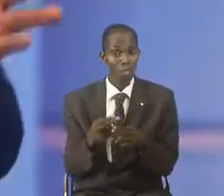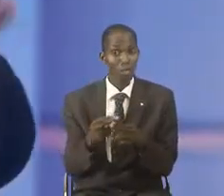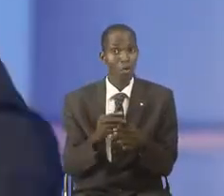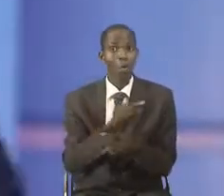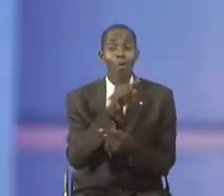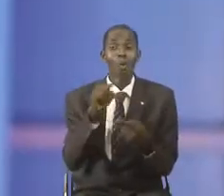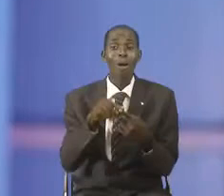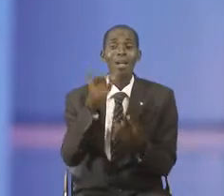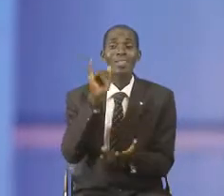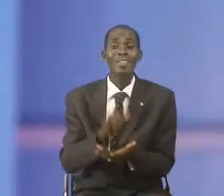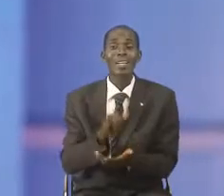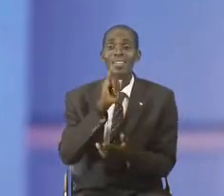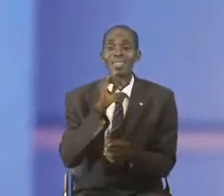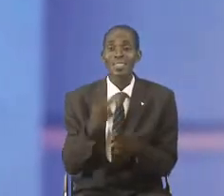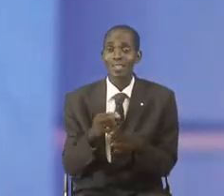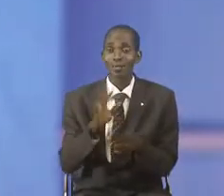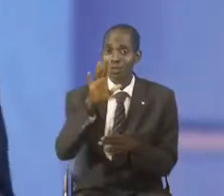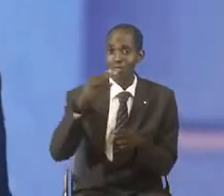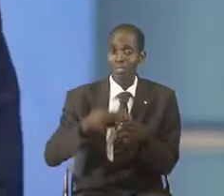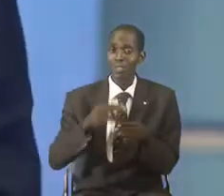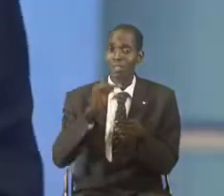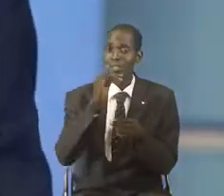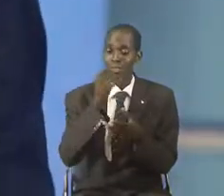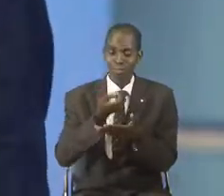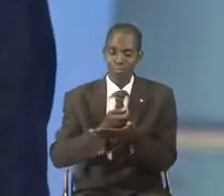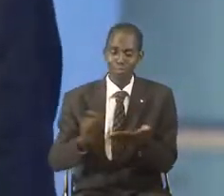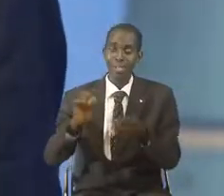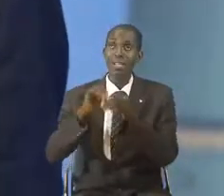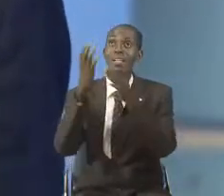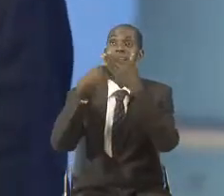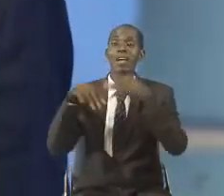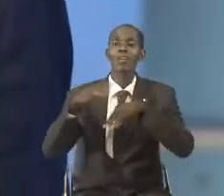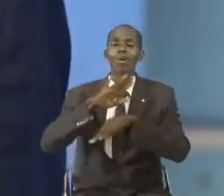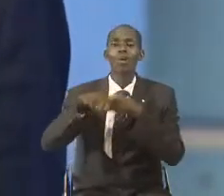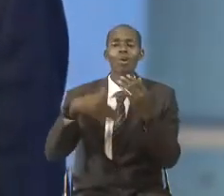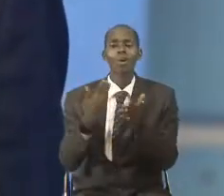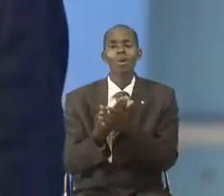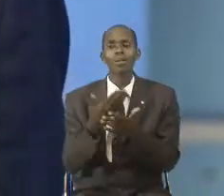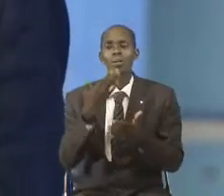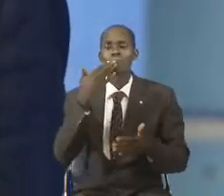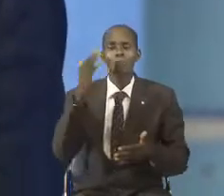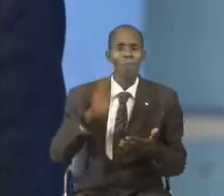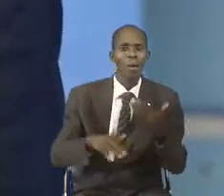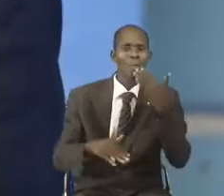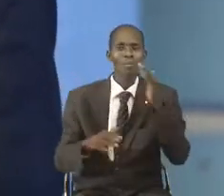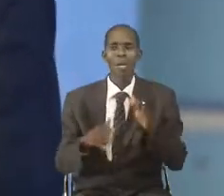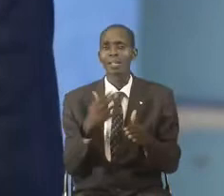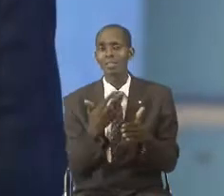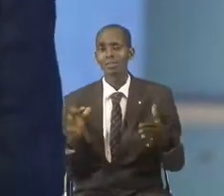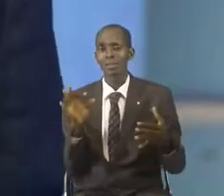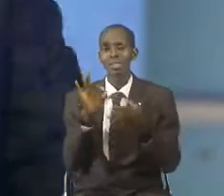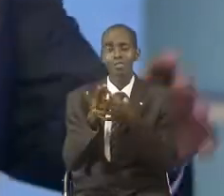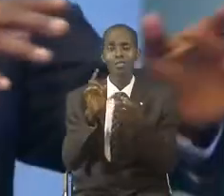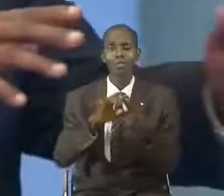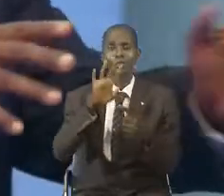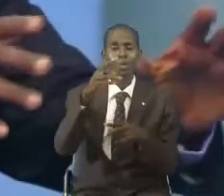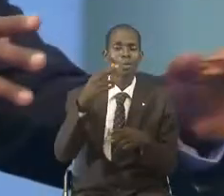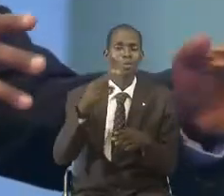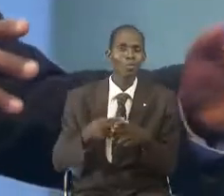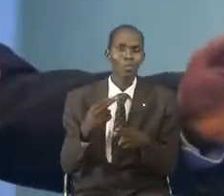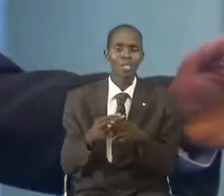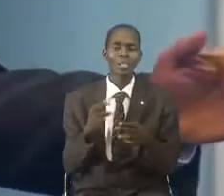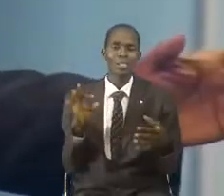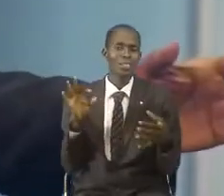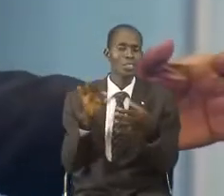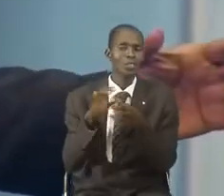is connected with your name. When that name is written in heaven, all the bad things